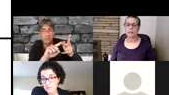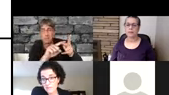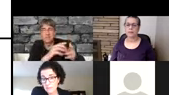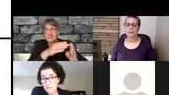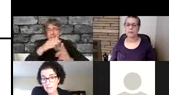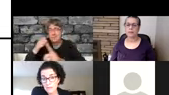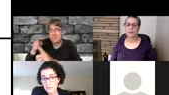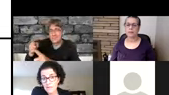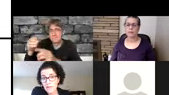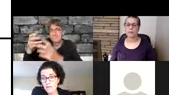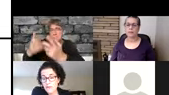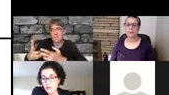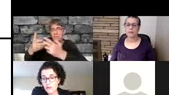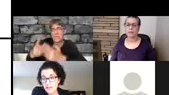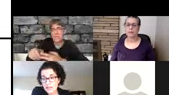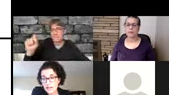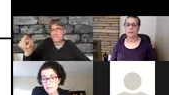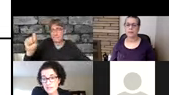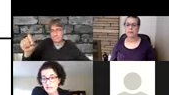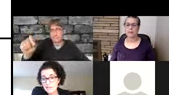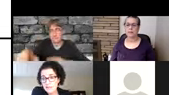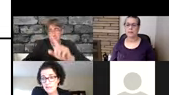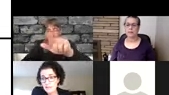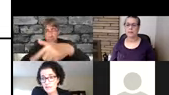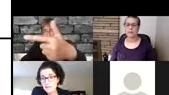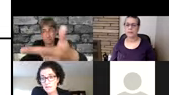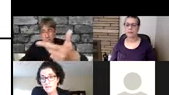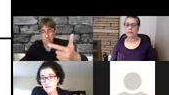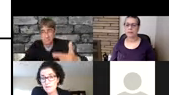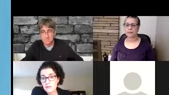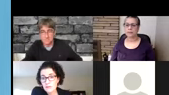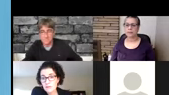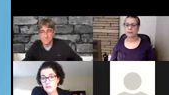everybody. You can go to the next slide, please.